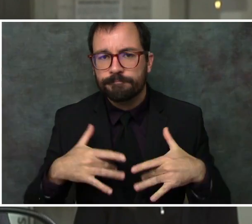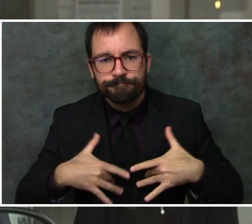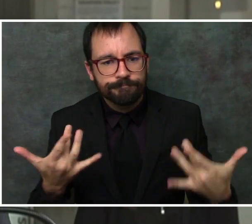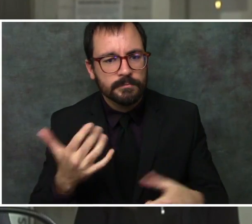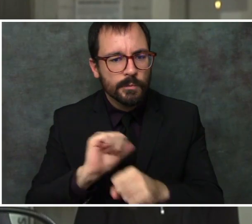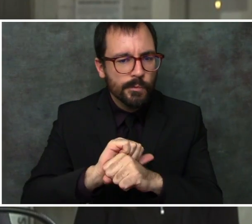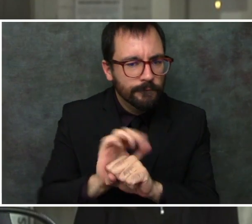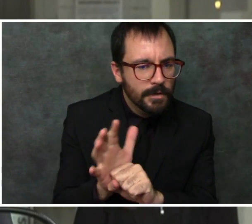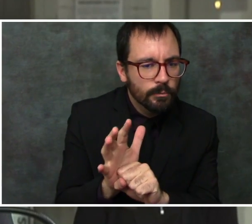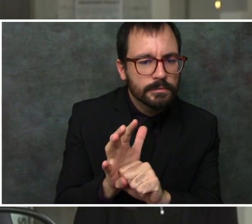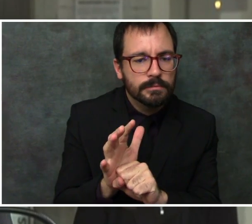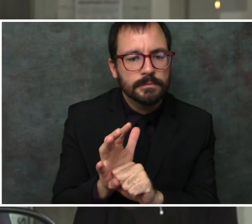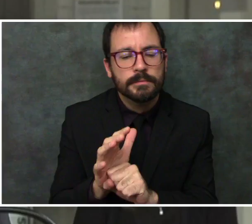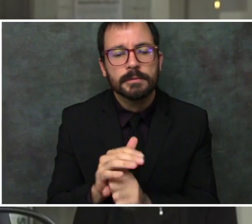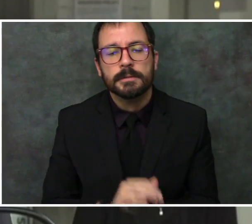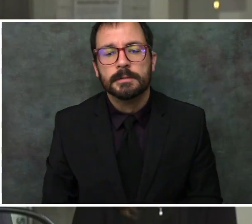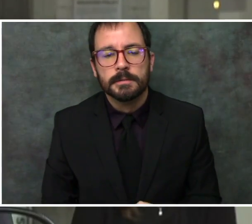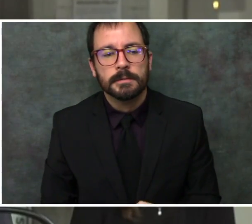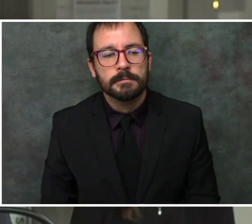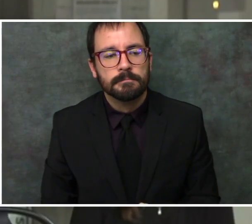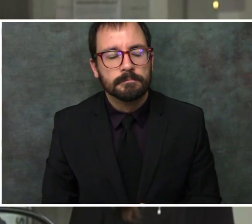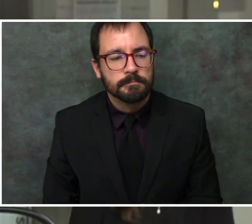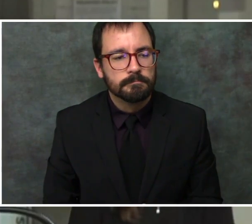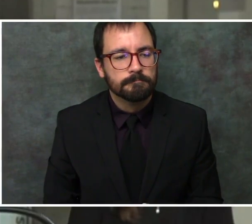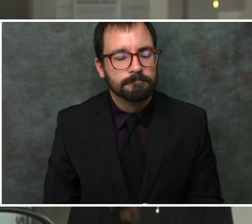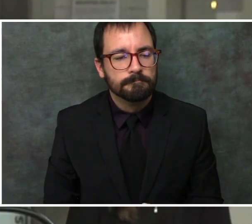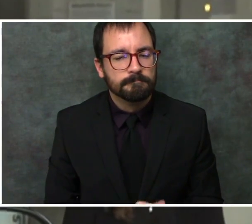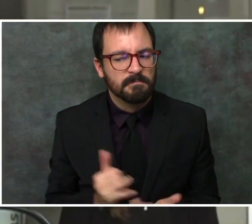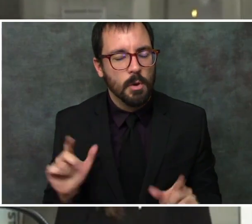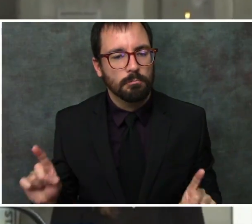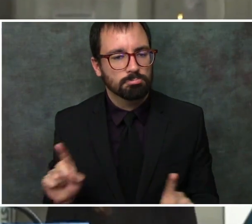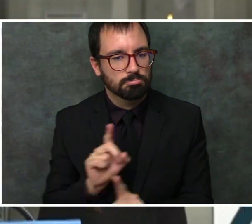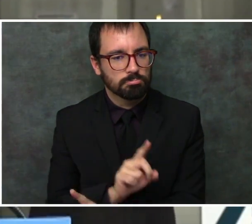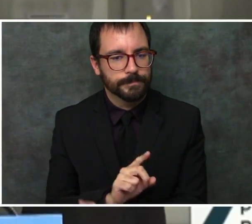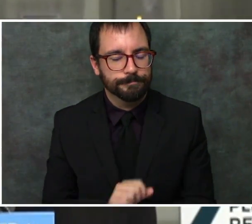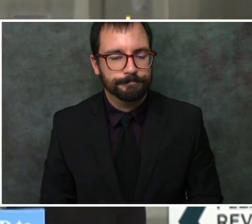latest numbers here and data on COVID-19.